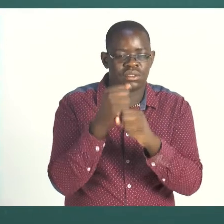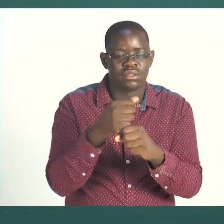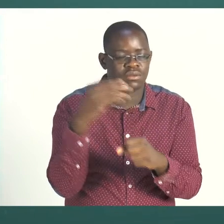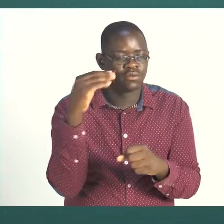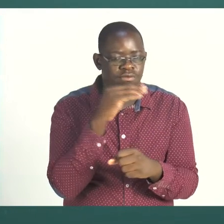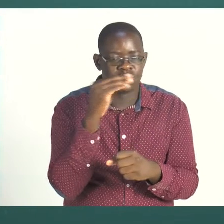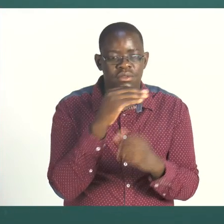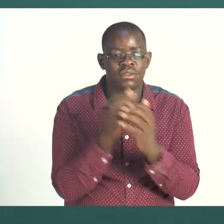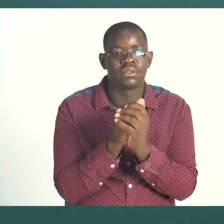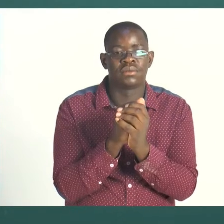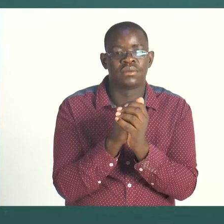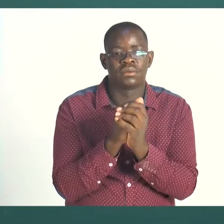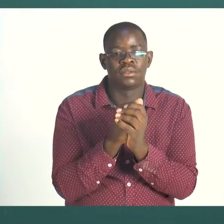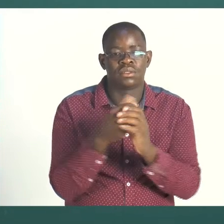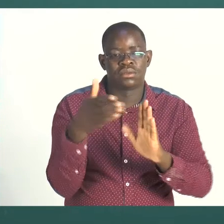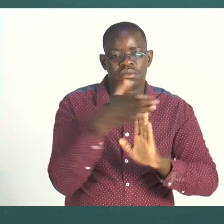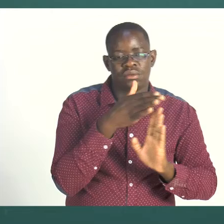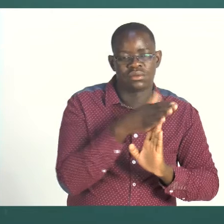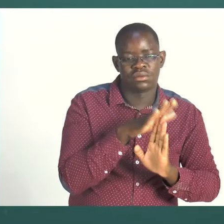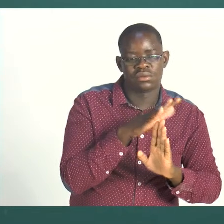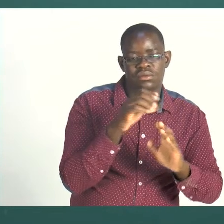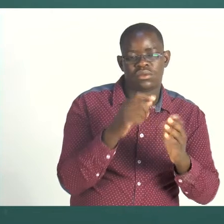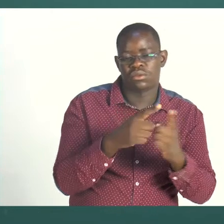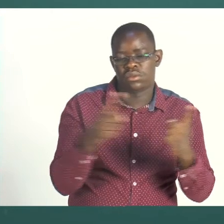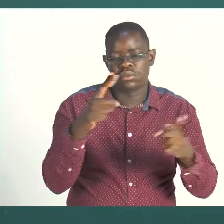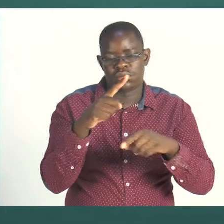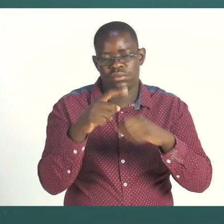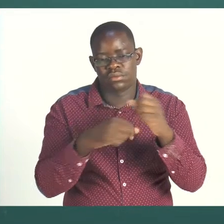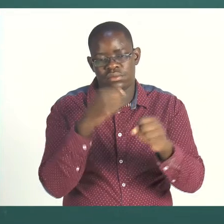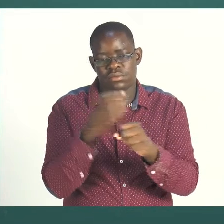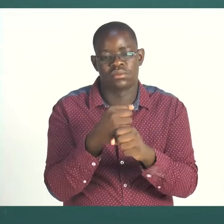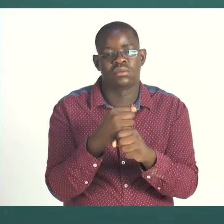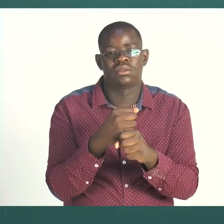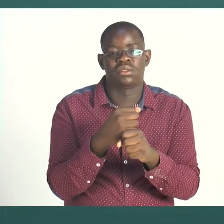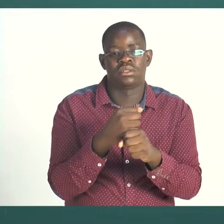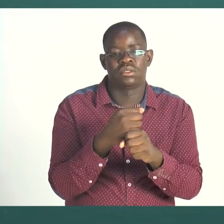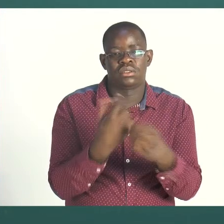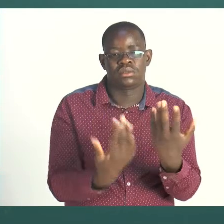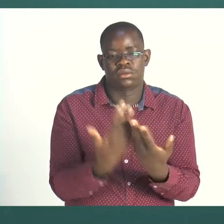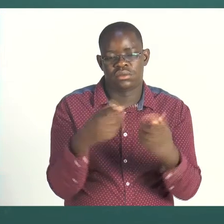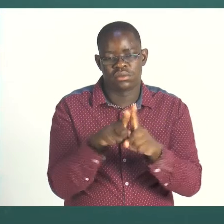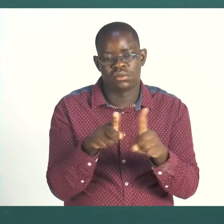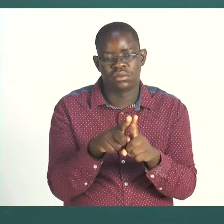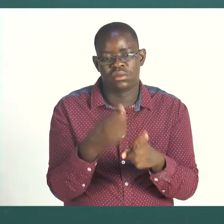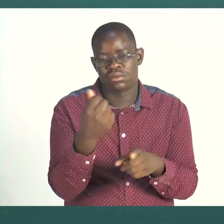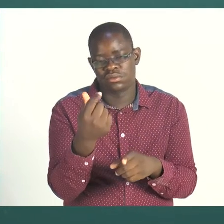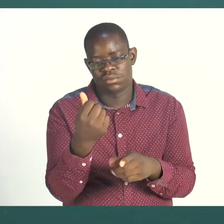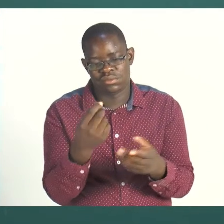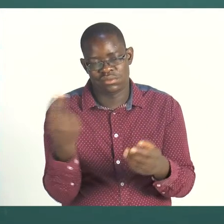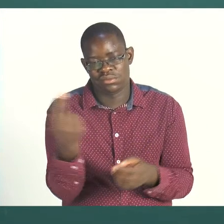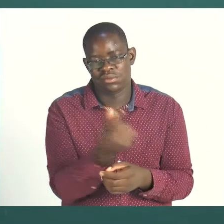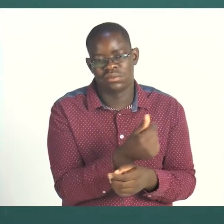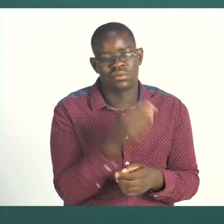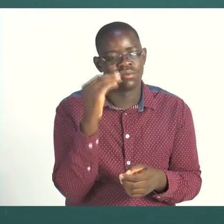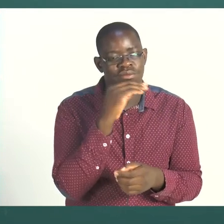nutrition, and it holds its feeding quality longer than grass. Definitely worth spending a bit of money on to keep